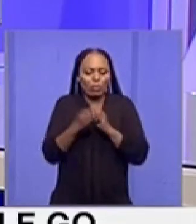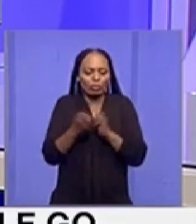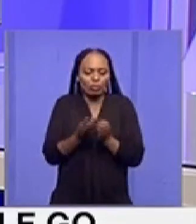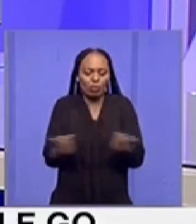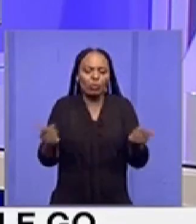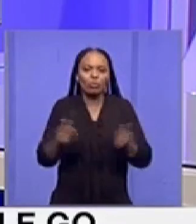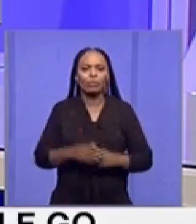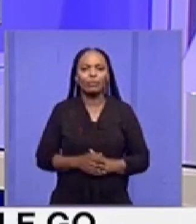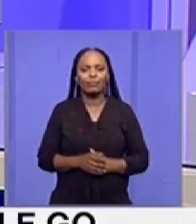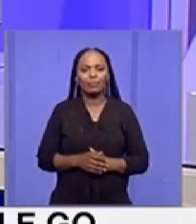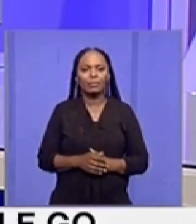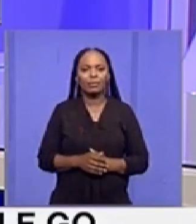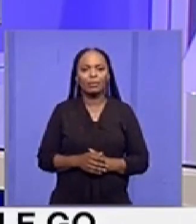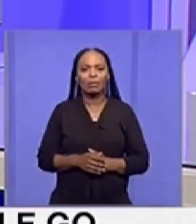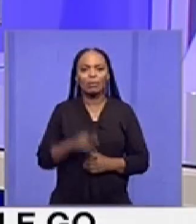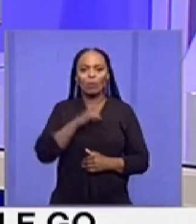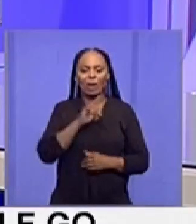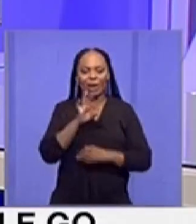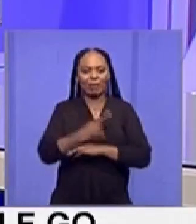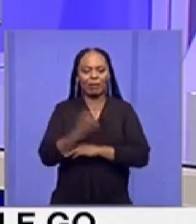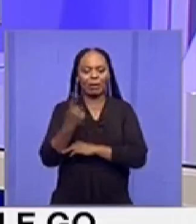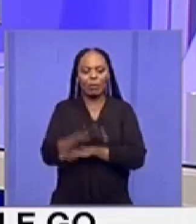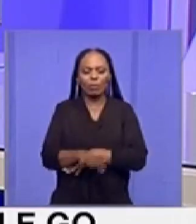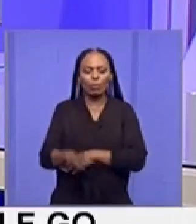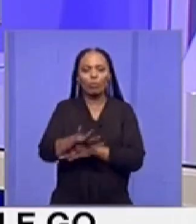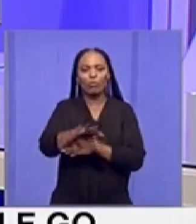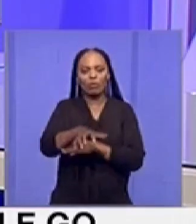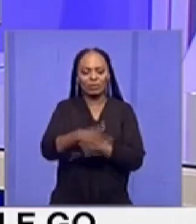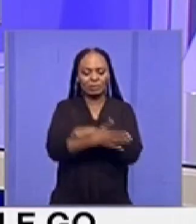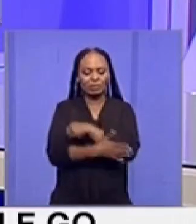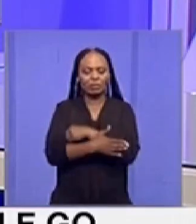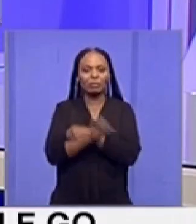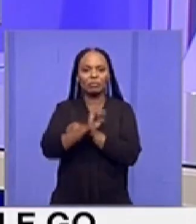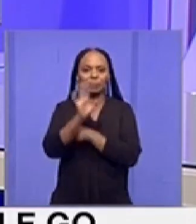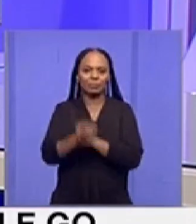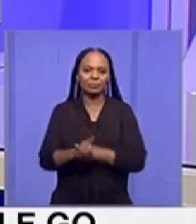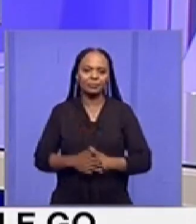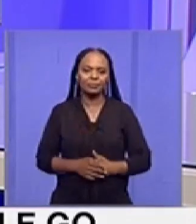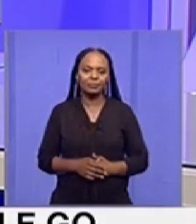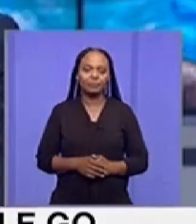ya meetse jo bo itemogelwa go dikarolong tše dingwe tša naga.